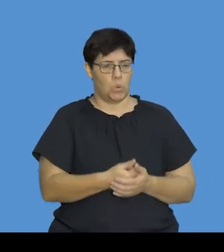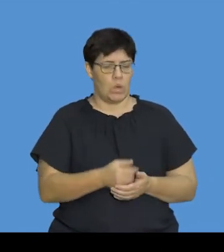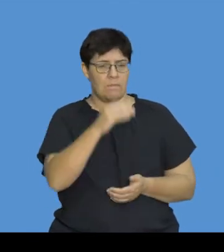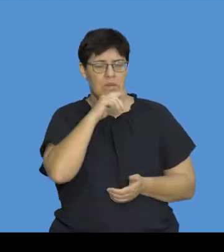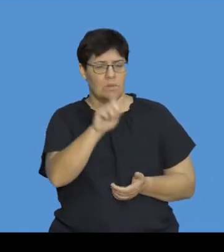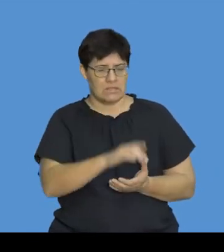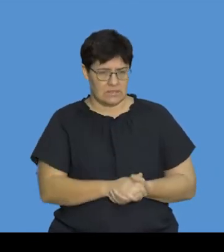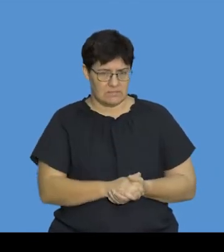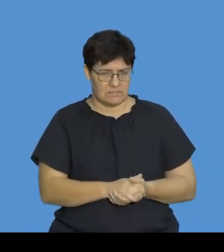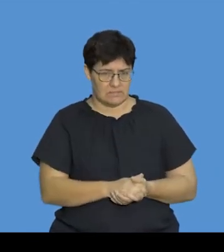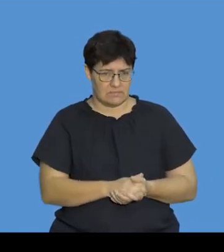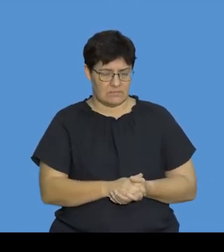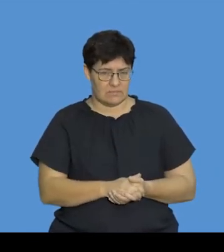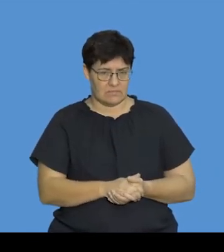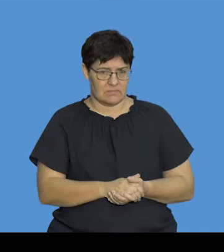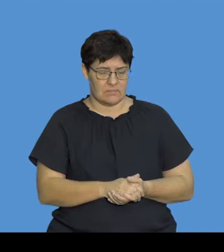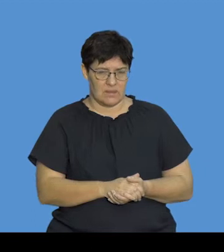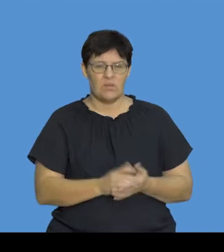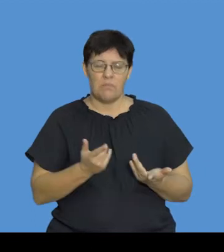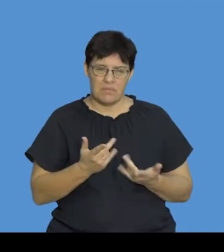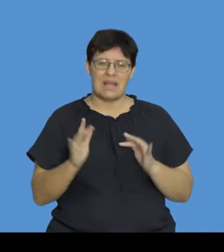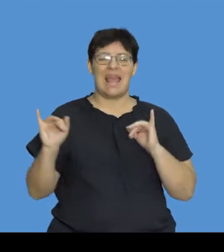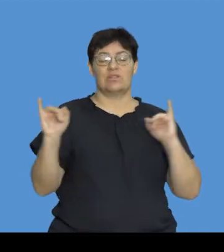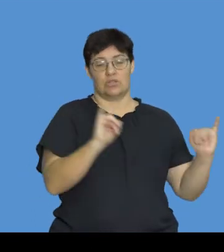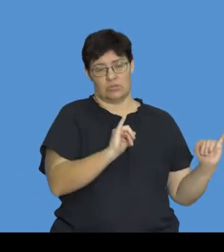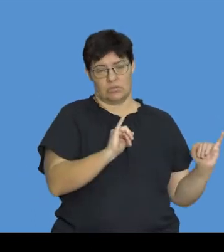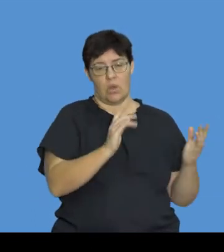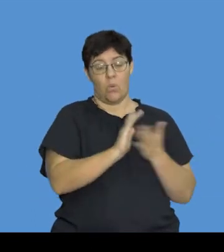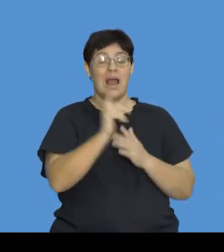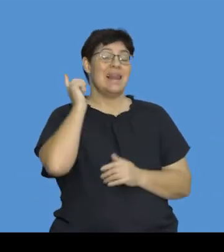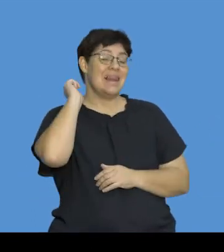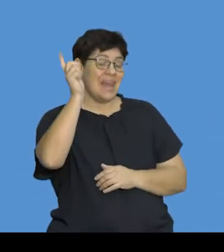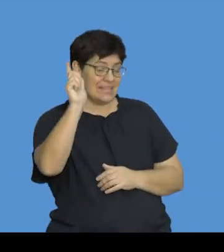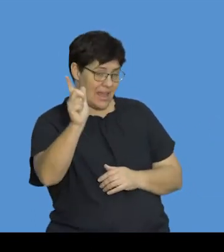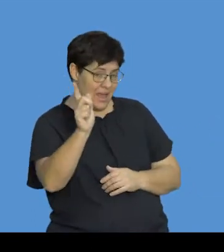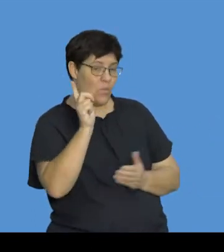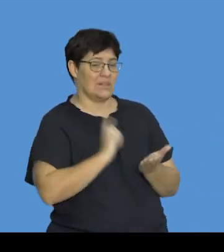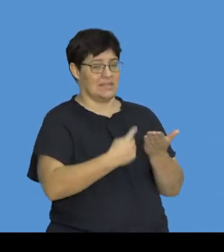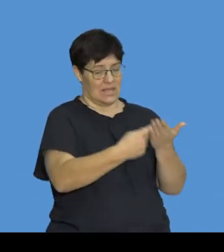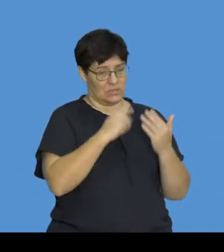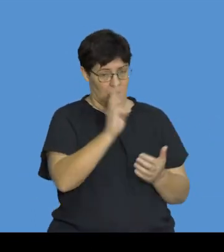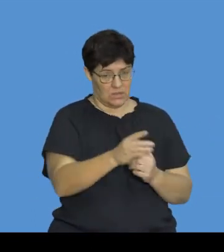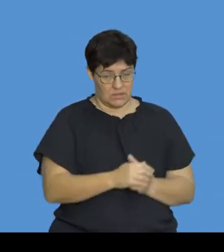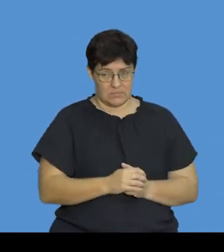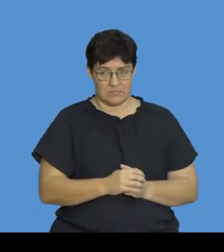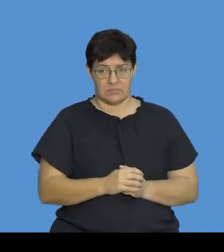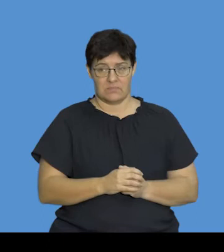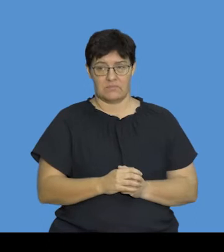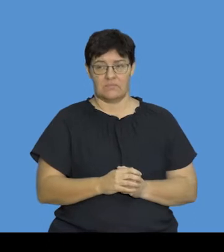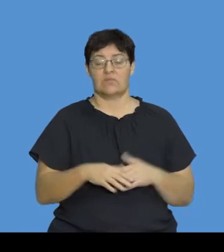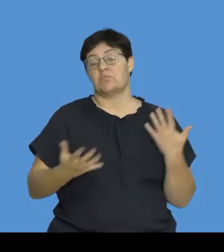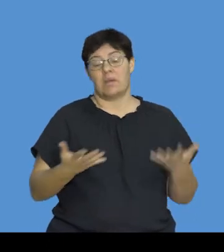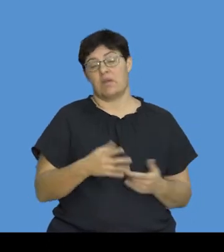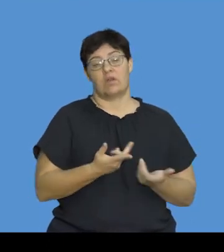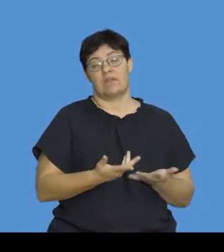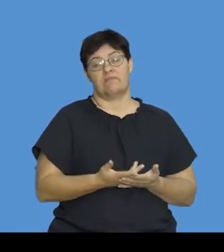that mean? So this is something that I'm just going to introduce now, because at a later stage, you're going to talk about it. So if, for example, I give